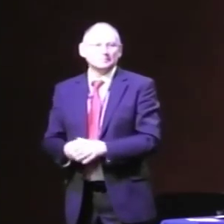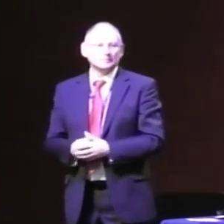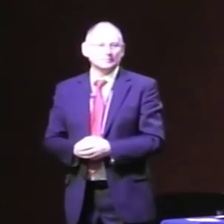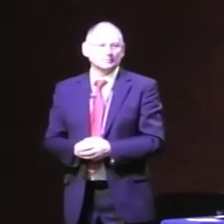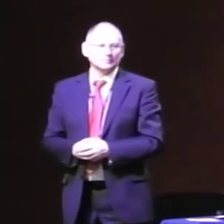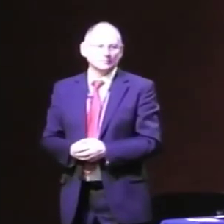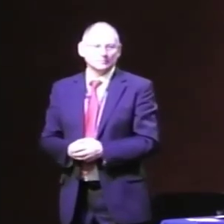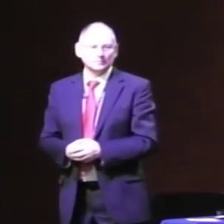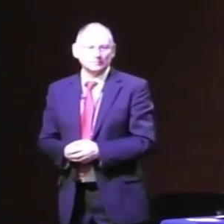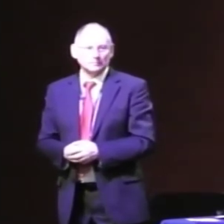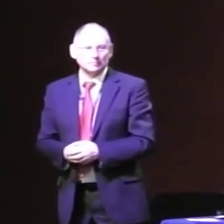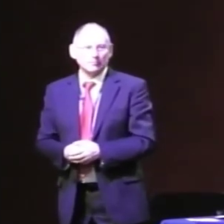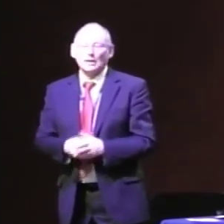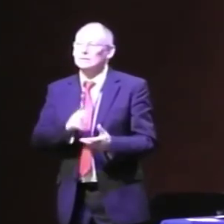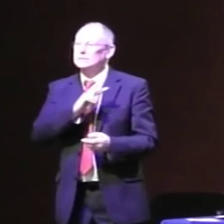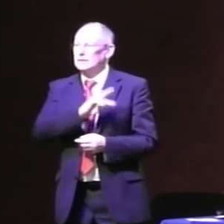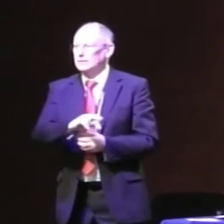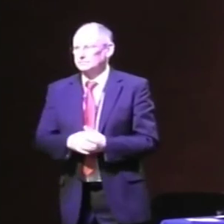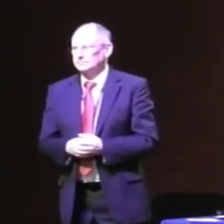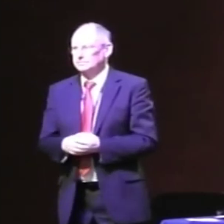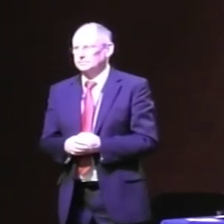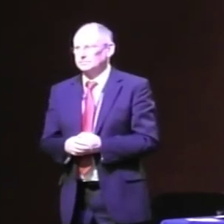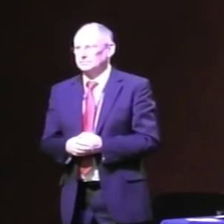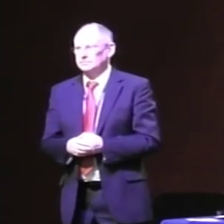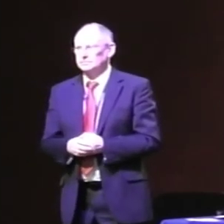Thank you. Do you have a seconder?